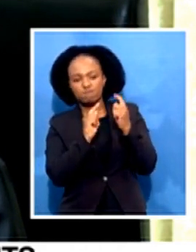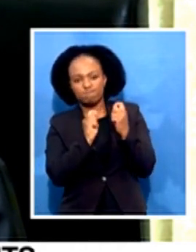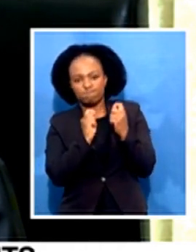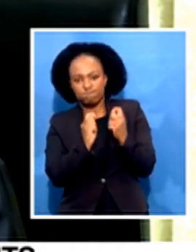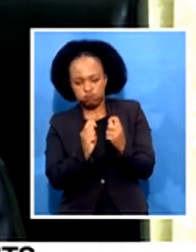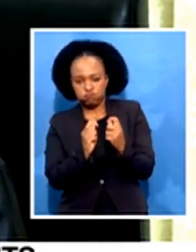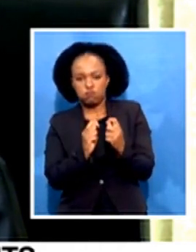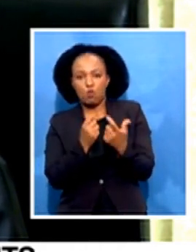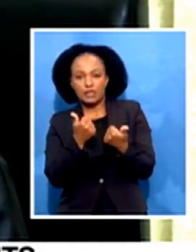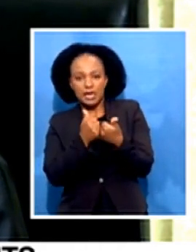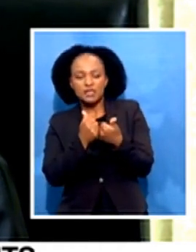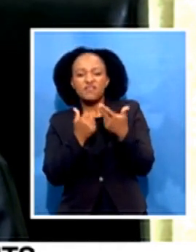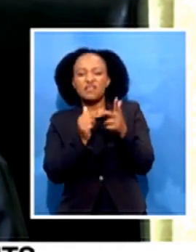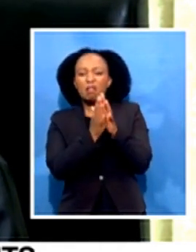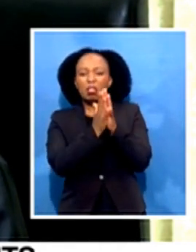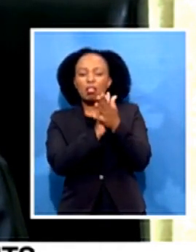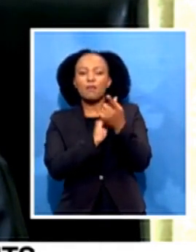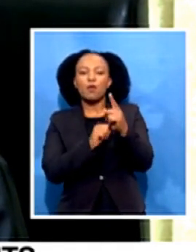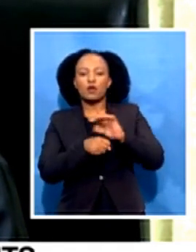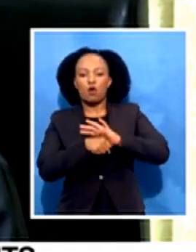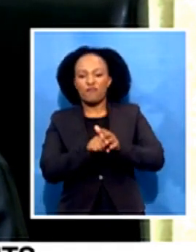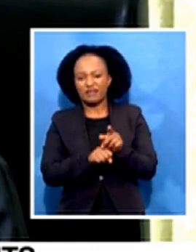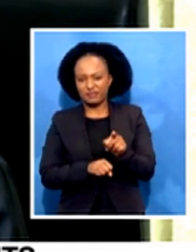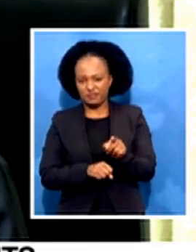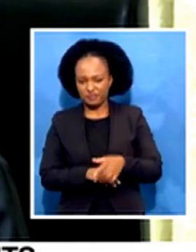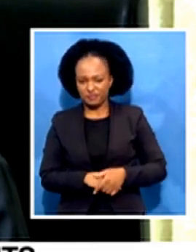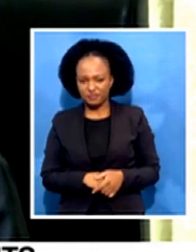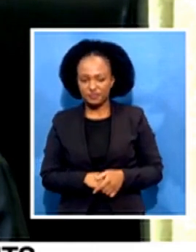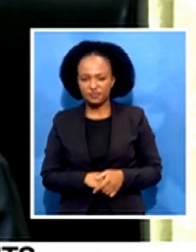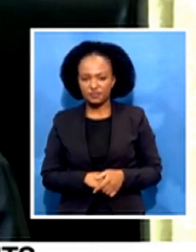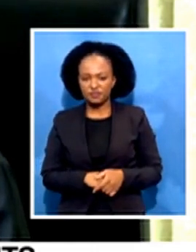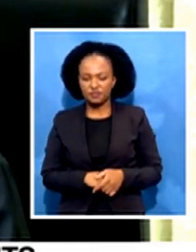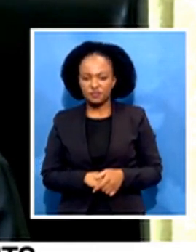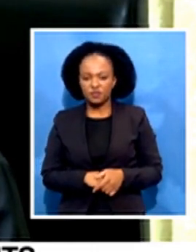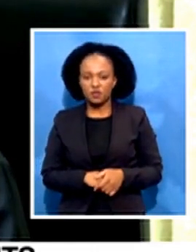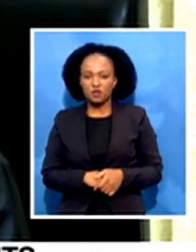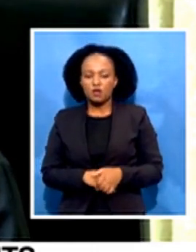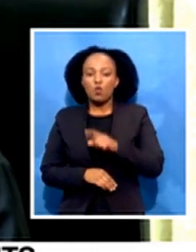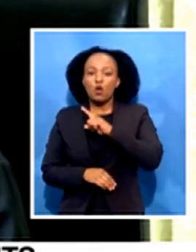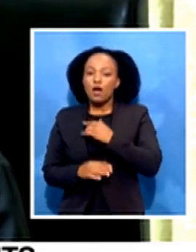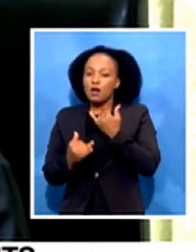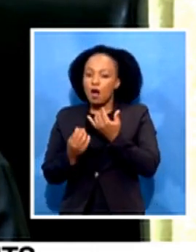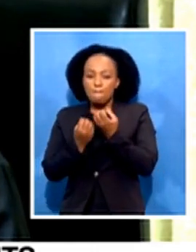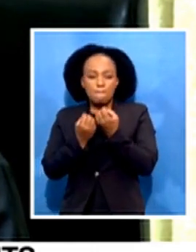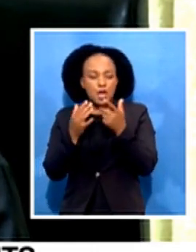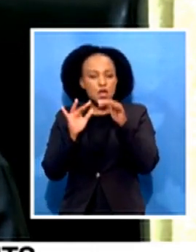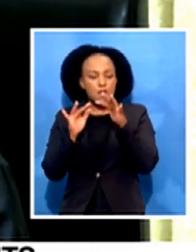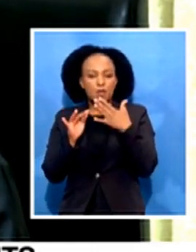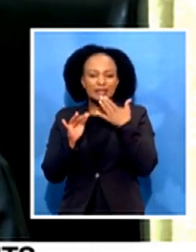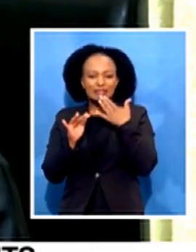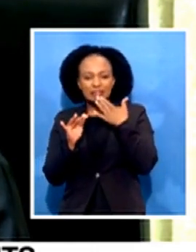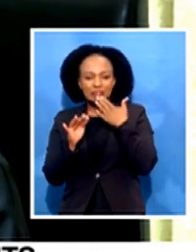pandemic. With many jobs on the line, the conference resolved to develop a retrenchment